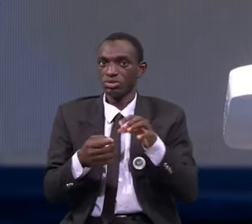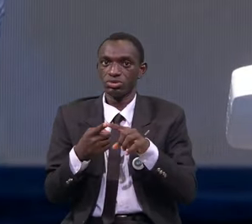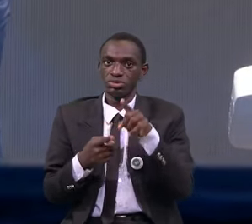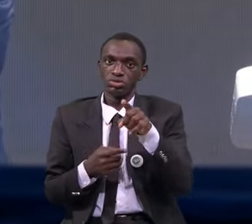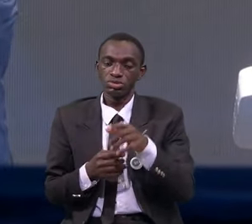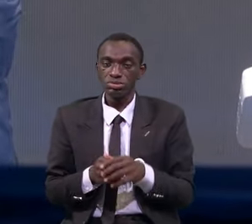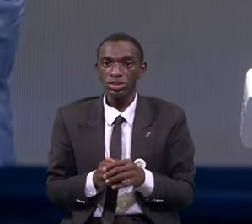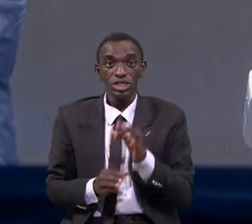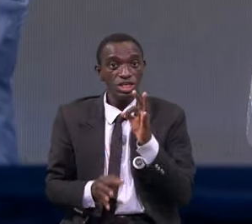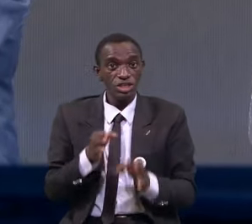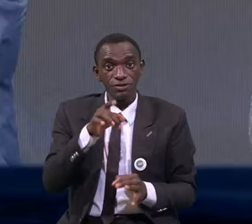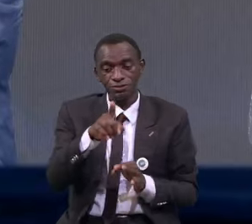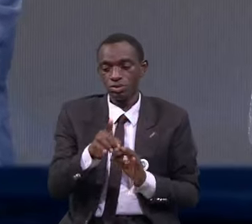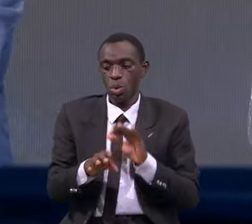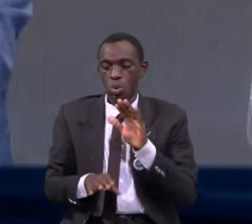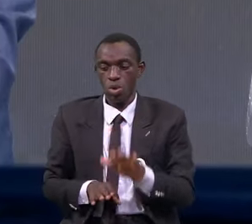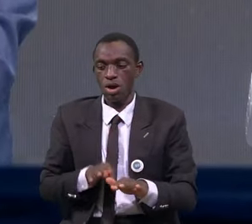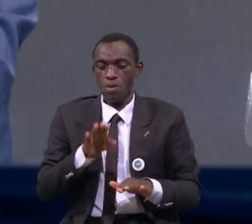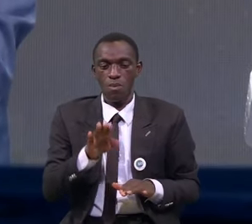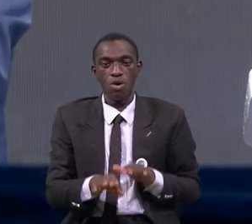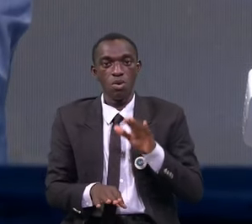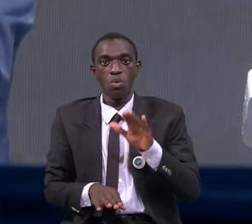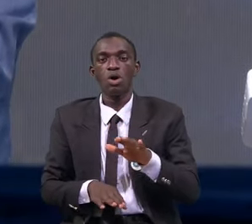If you are walking on the grass